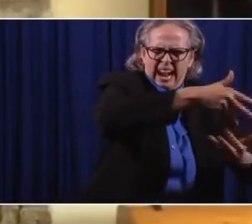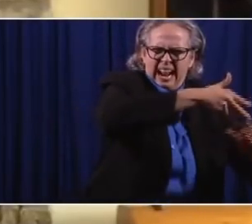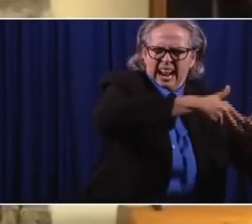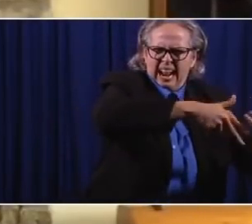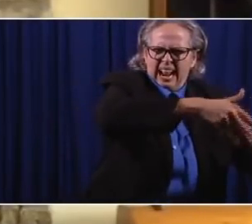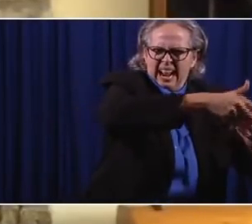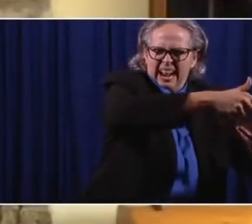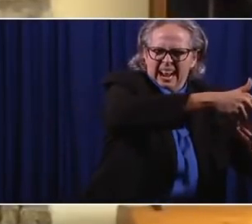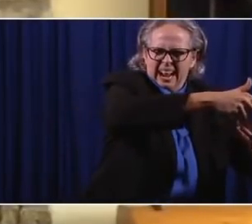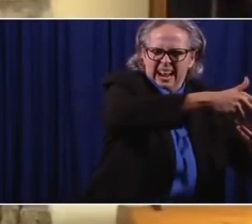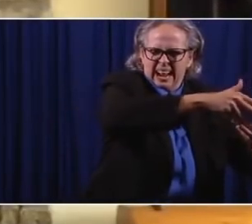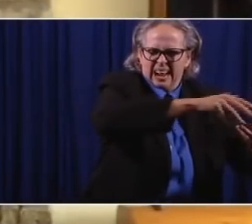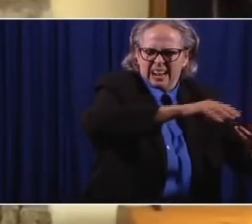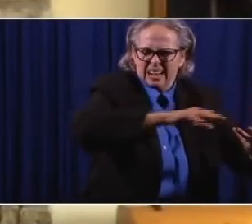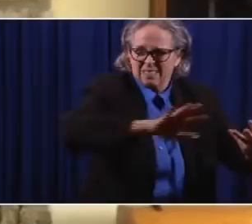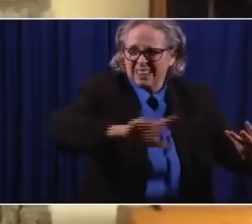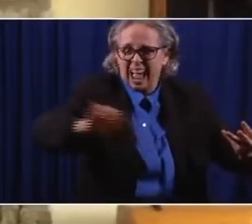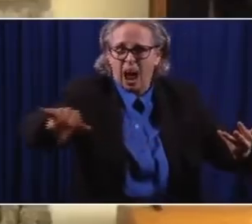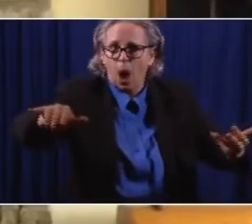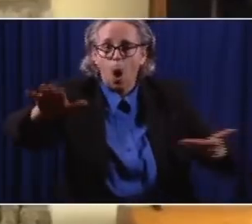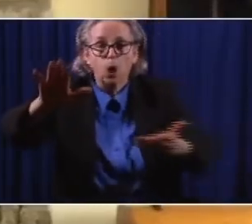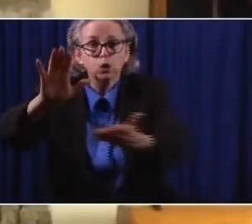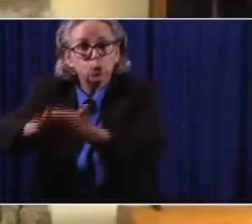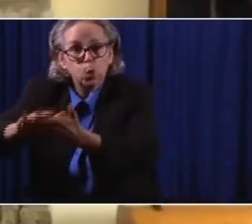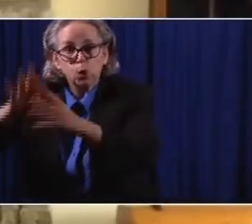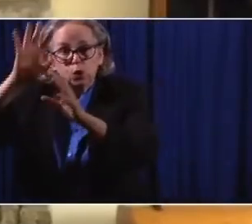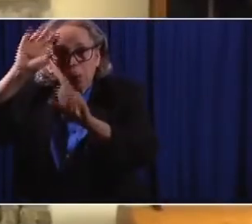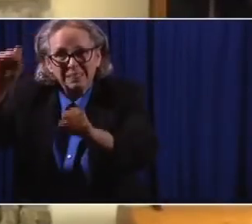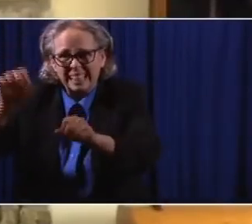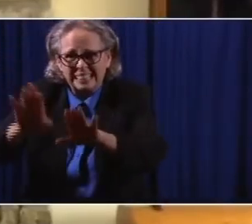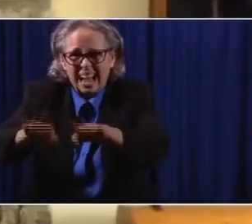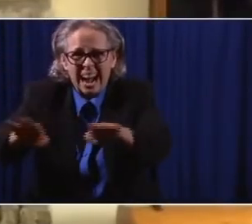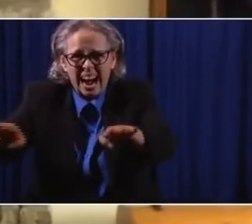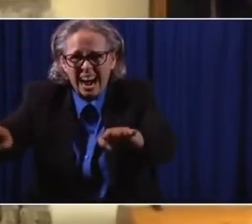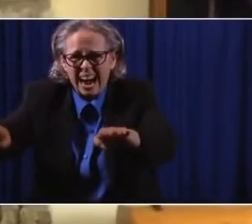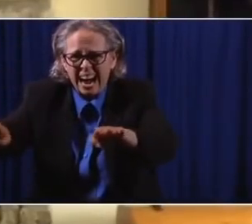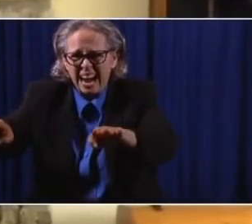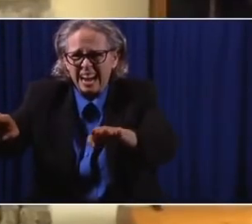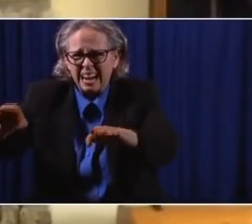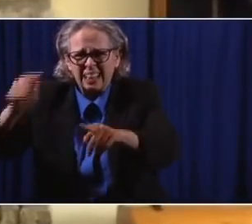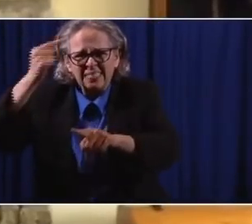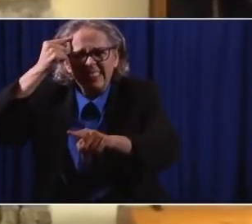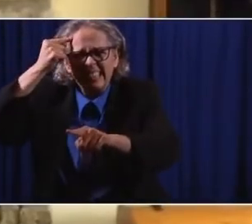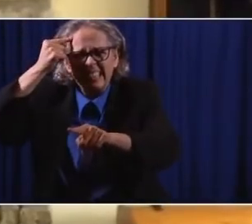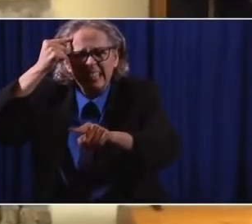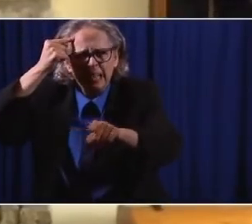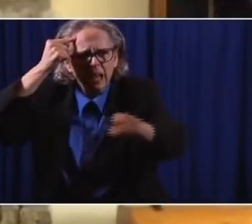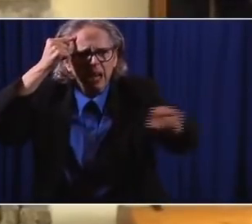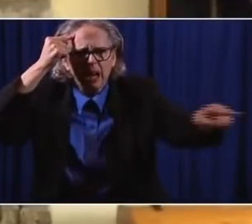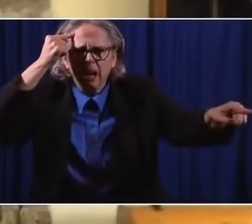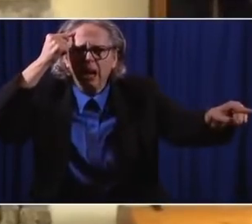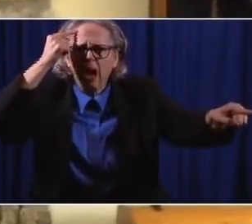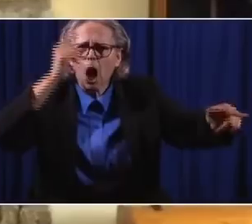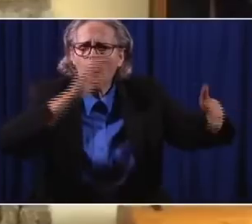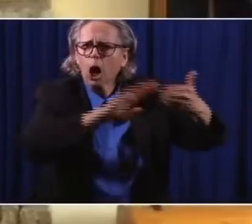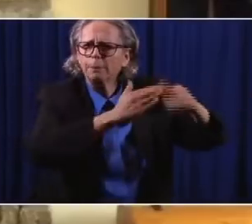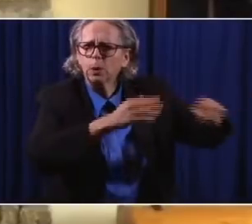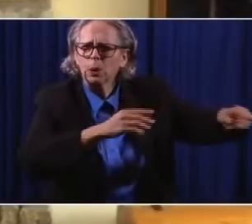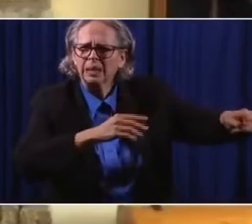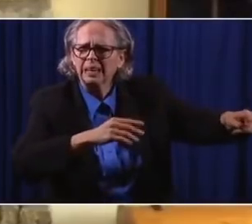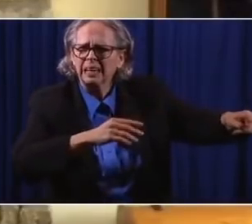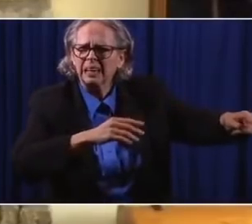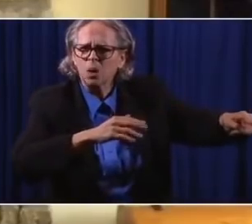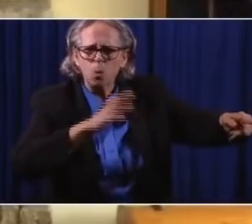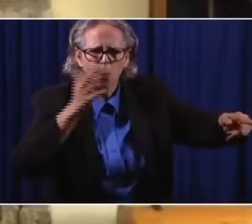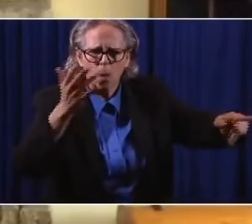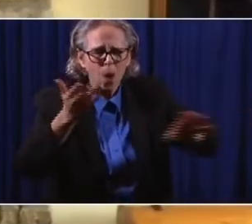I would ask our superintendents, take all that into consideration, in the same way with parents. I think